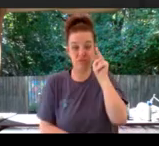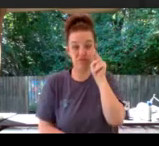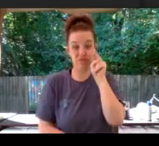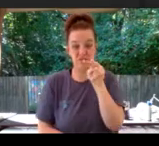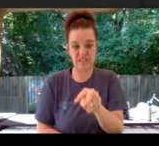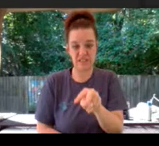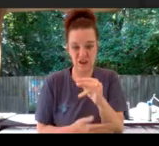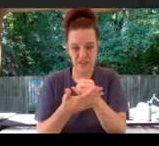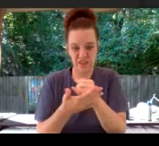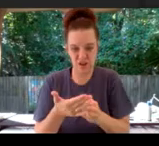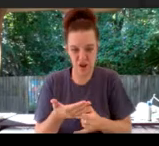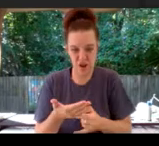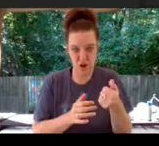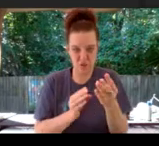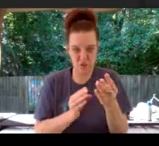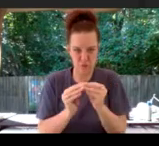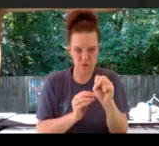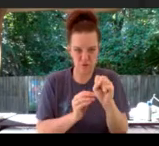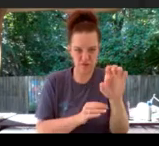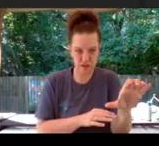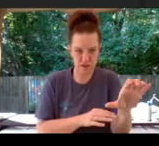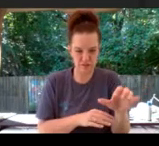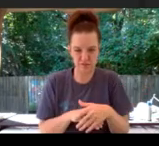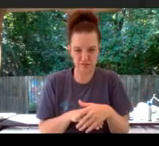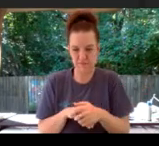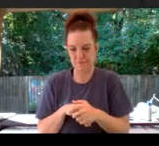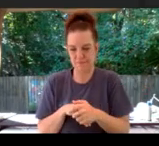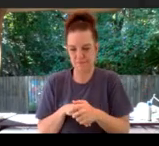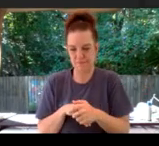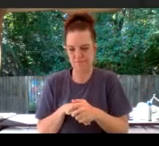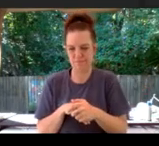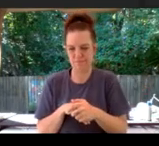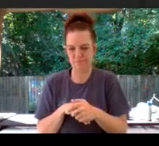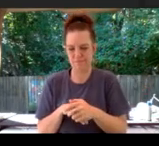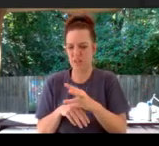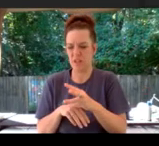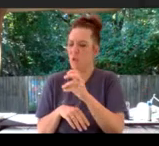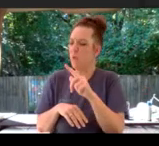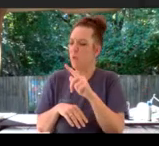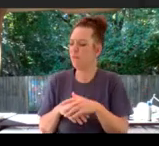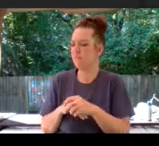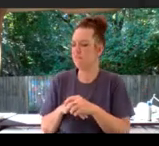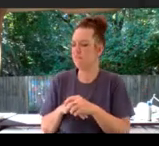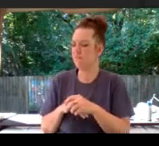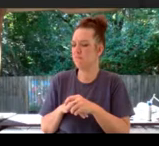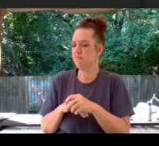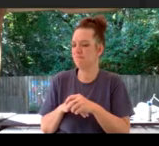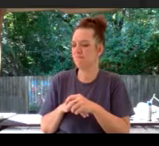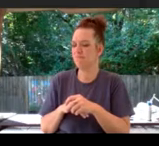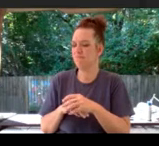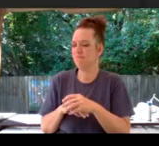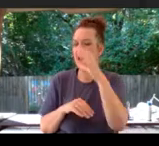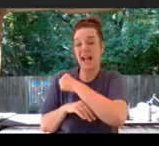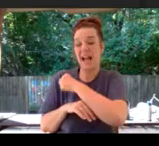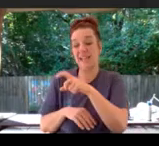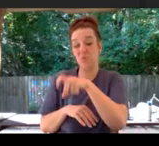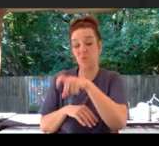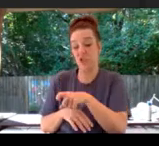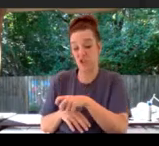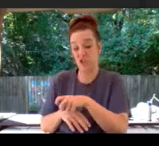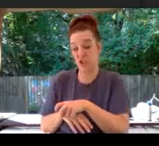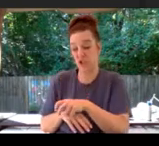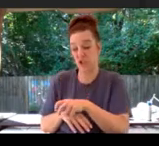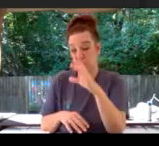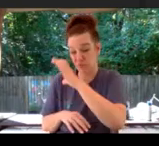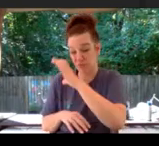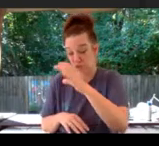few more seconds. Well, said Niles, I guess you should look for this